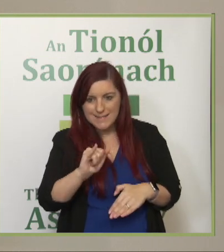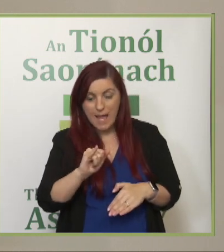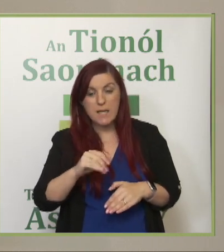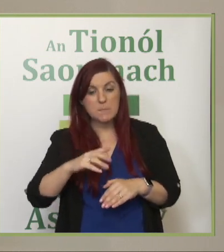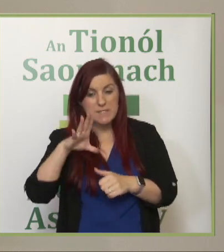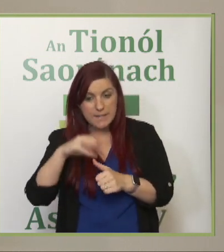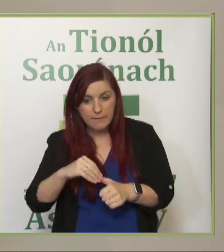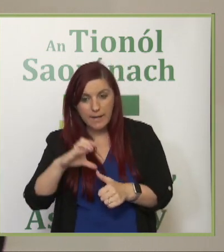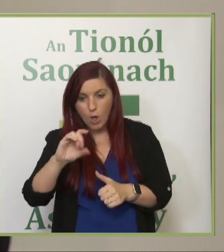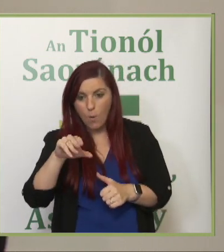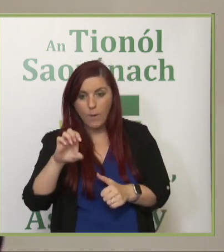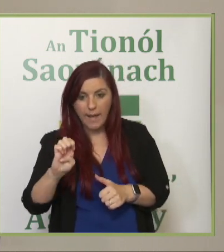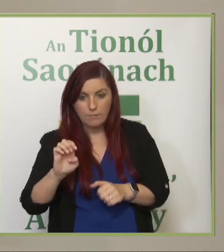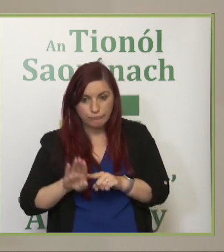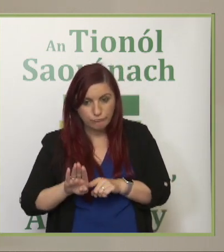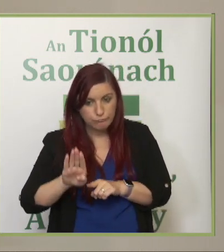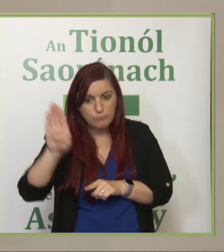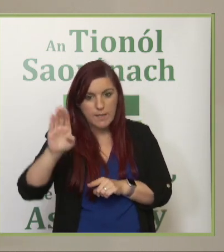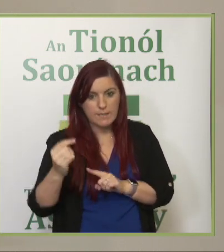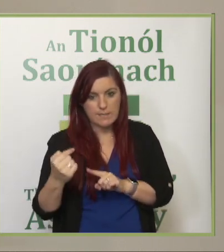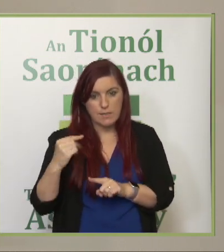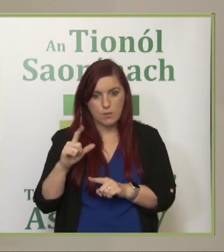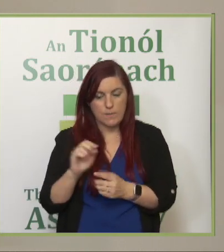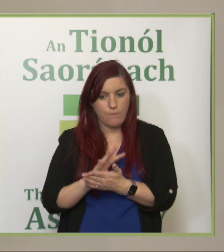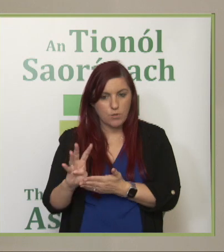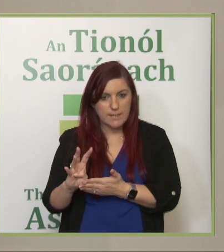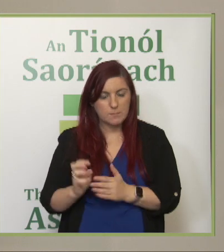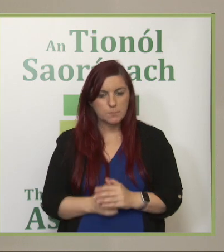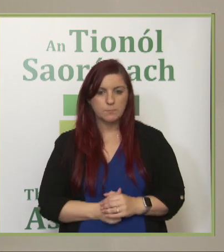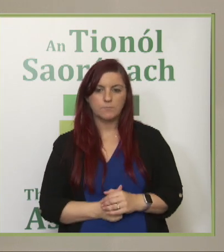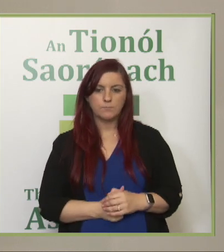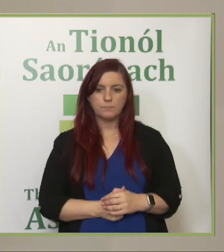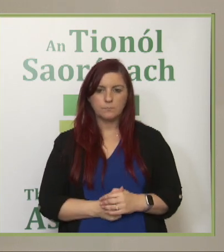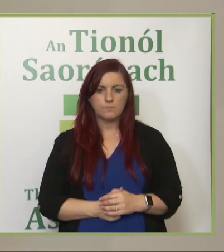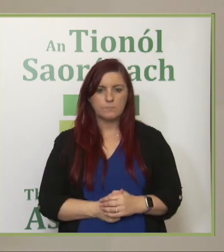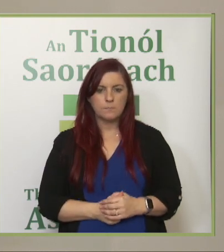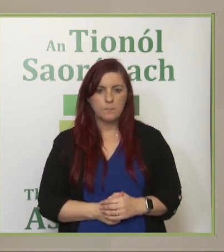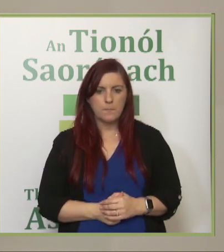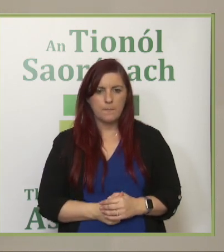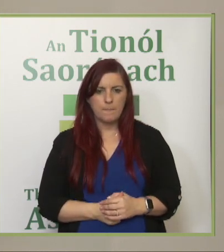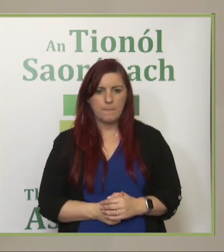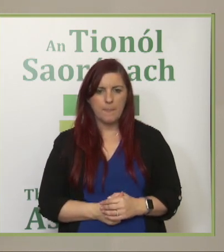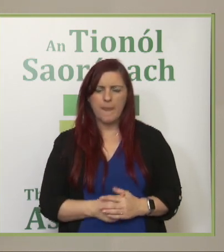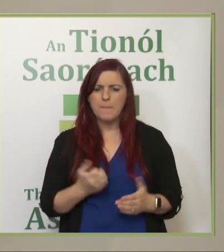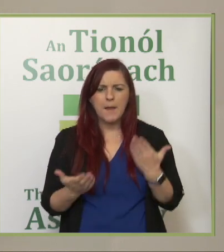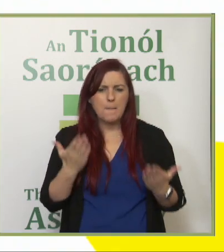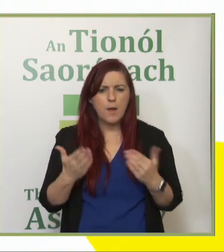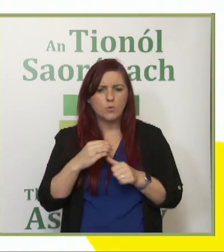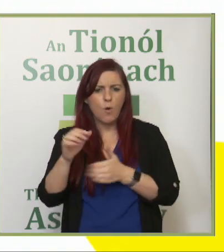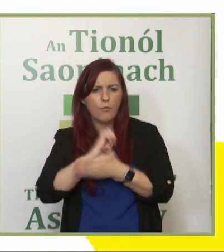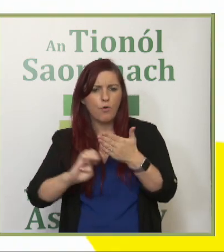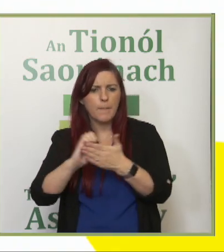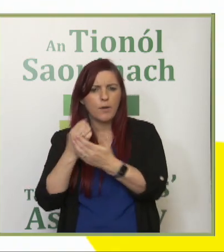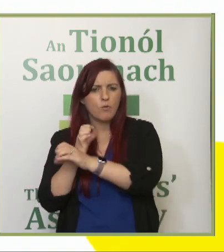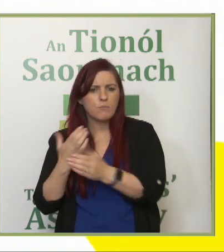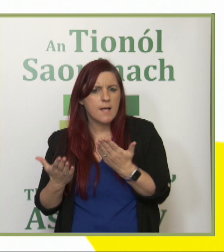since 2014, albeit from a much lower base. So how do we compare to other European countries? So you can